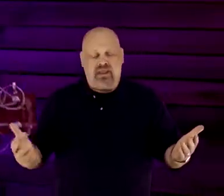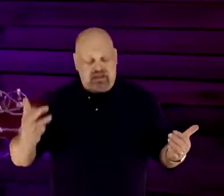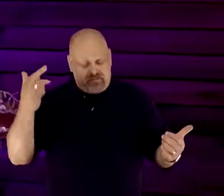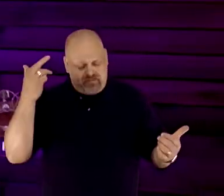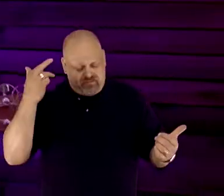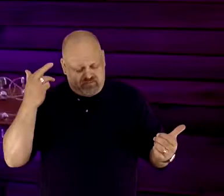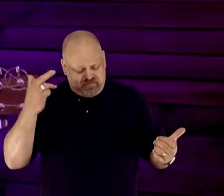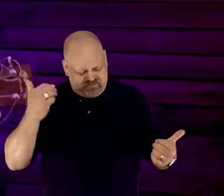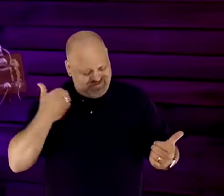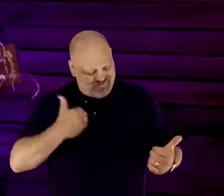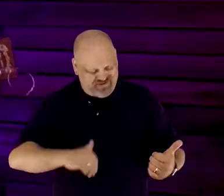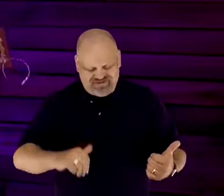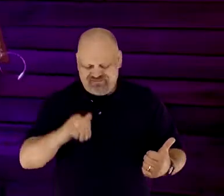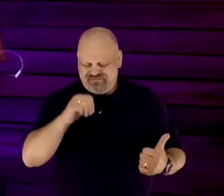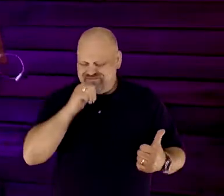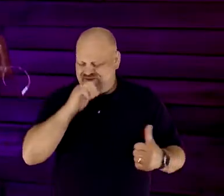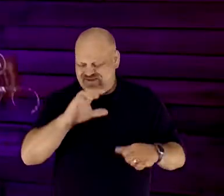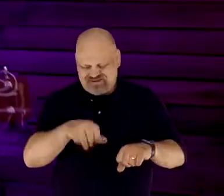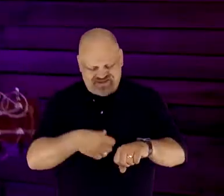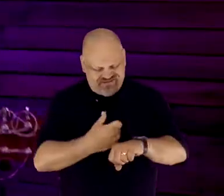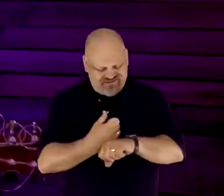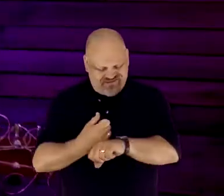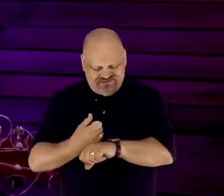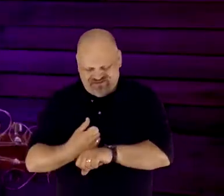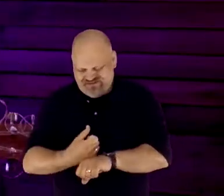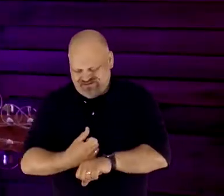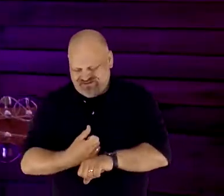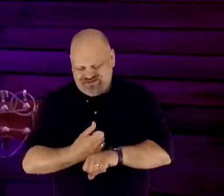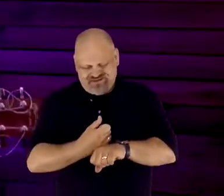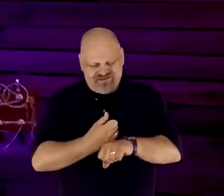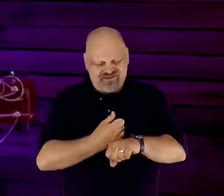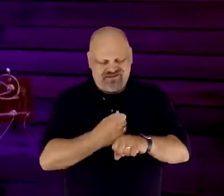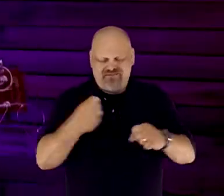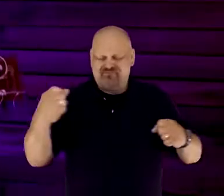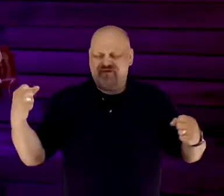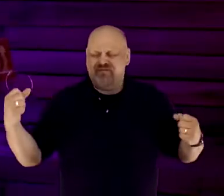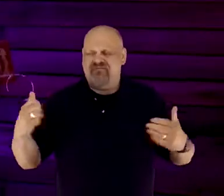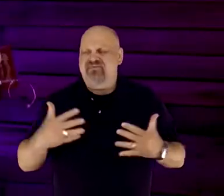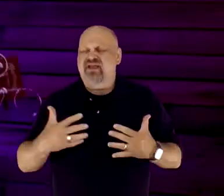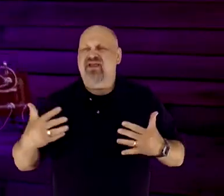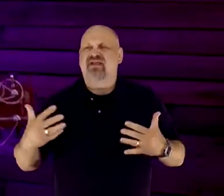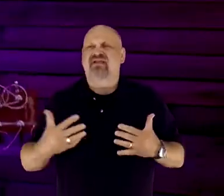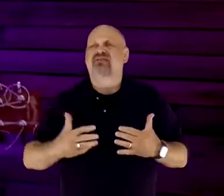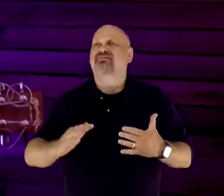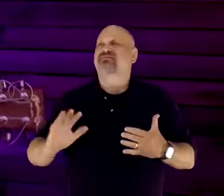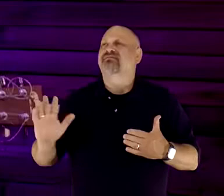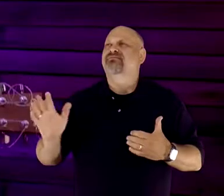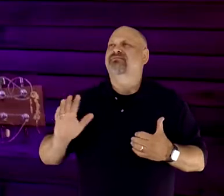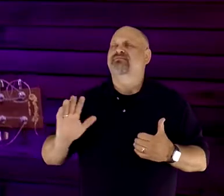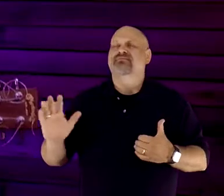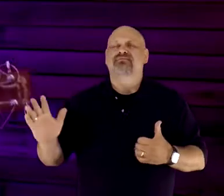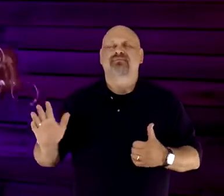'Cause I'm no longer a slave to fear.